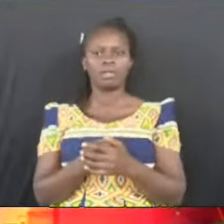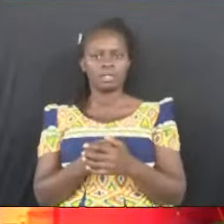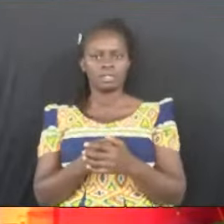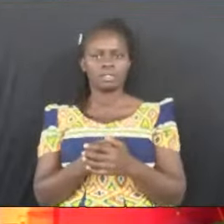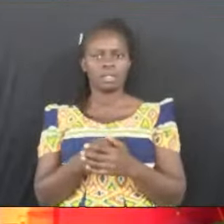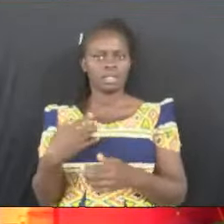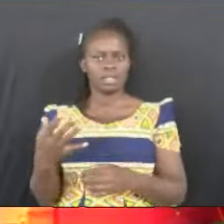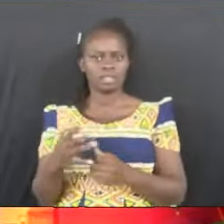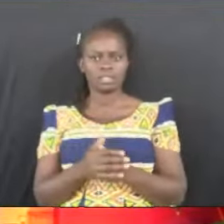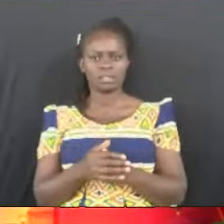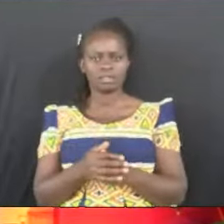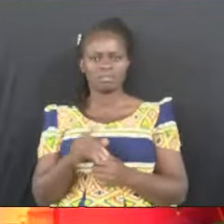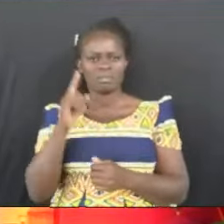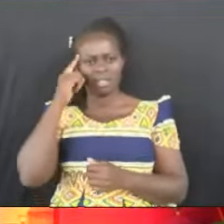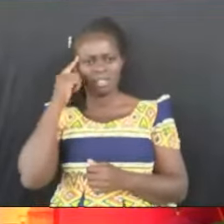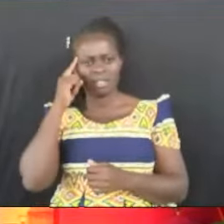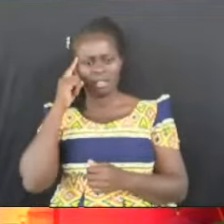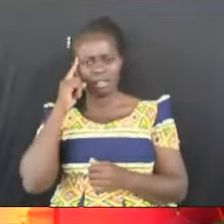a Ministry of Foreign Affairs.